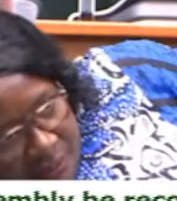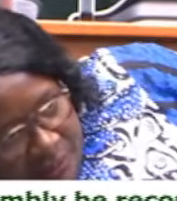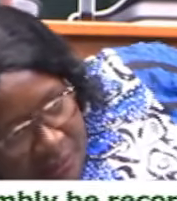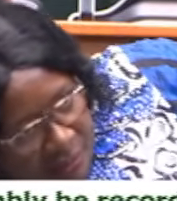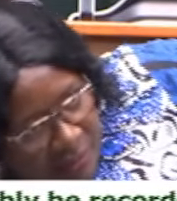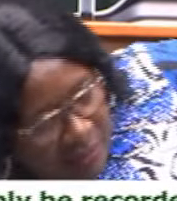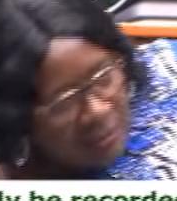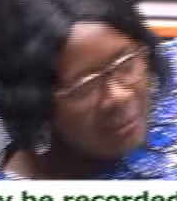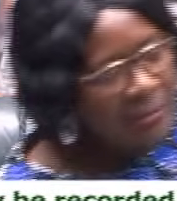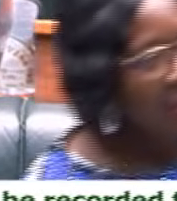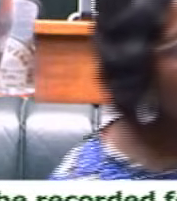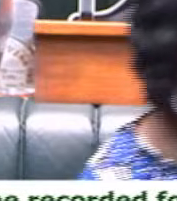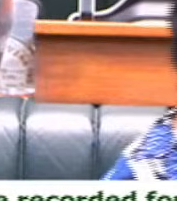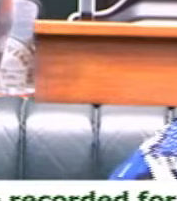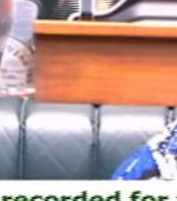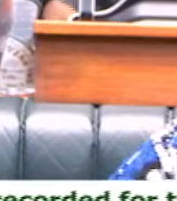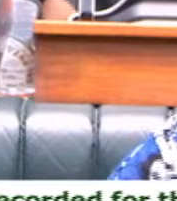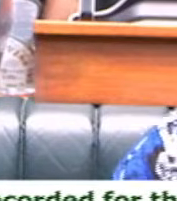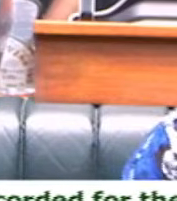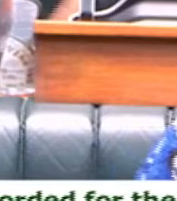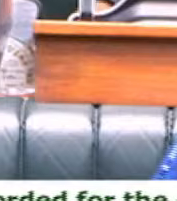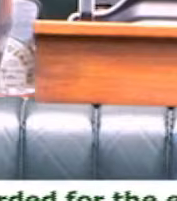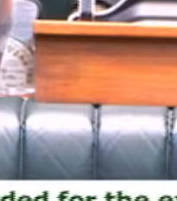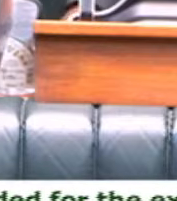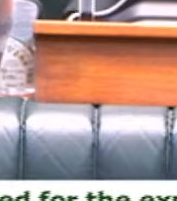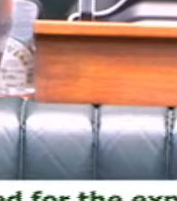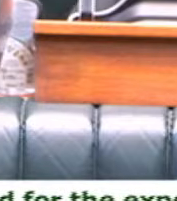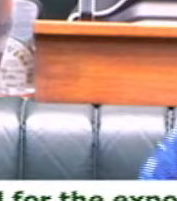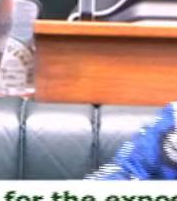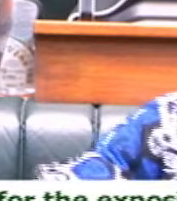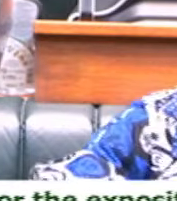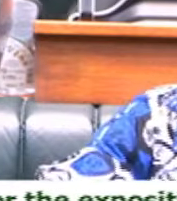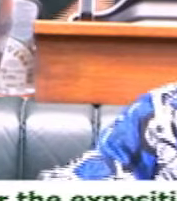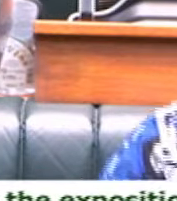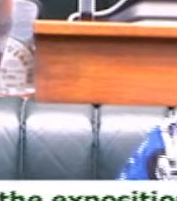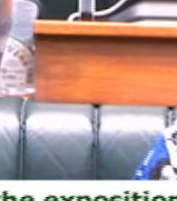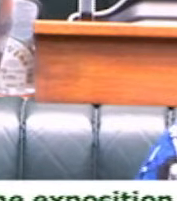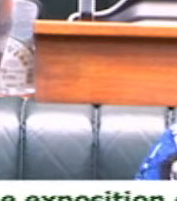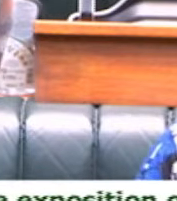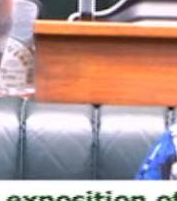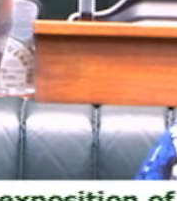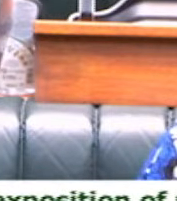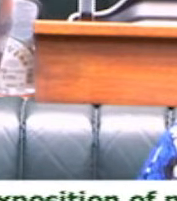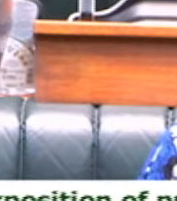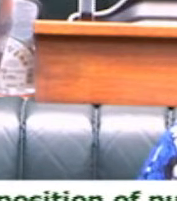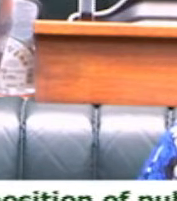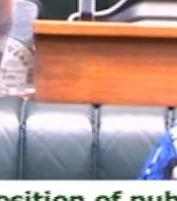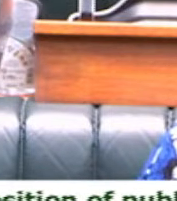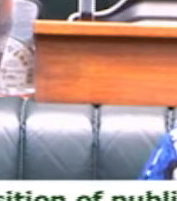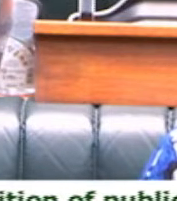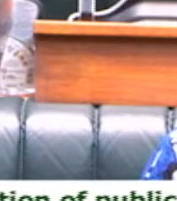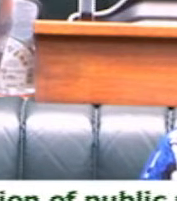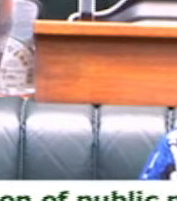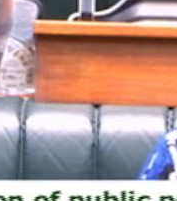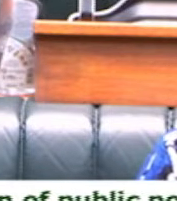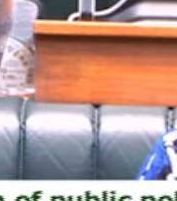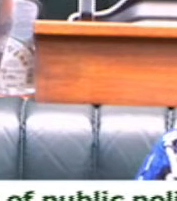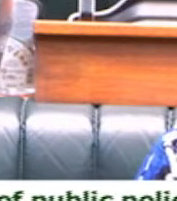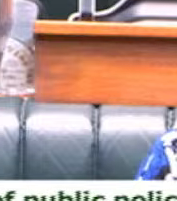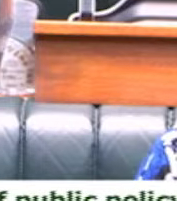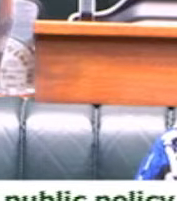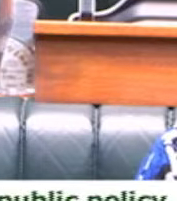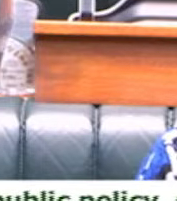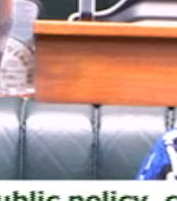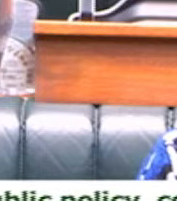the address by the President of the Republic of Zambia, Commander-in-Chief of the Armed Forces. Madam